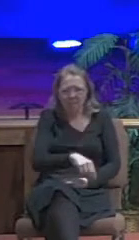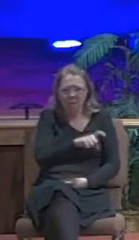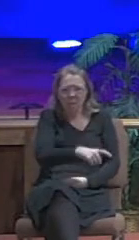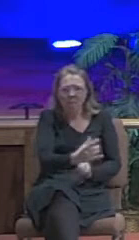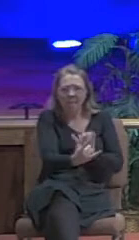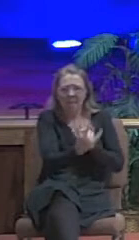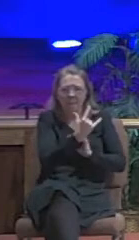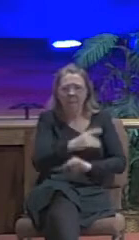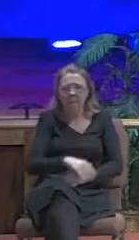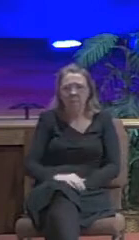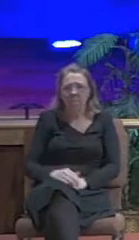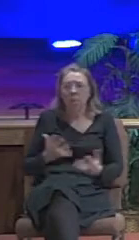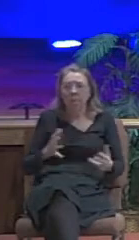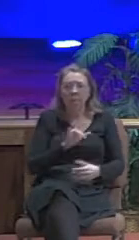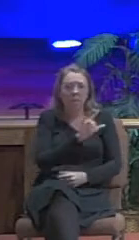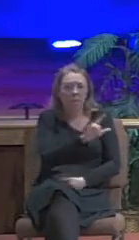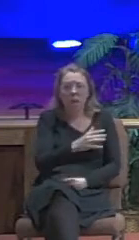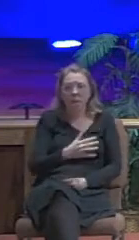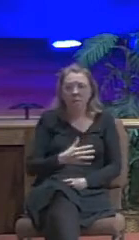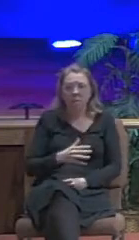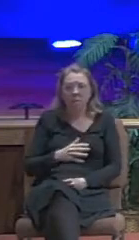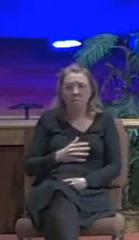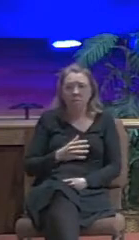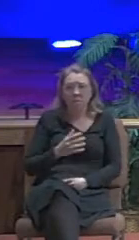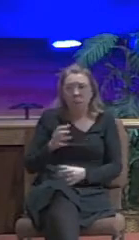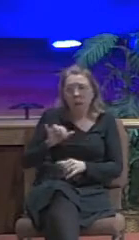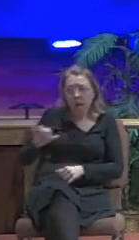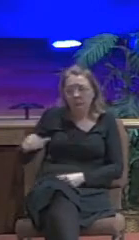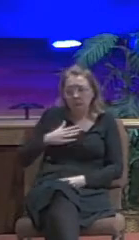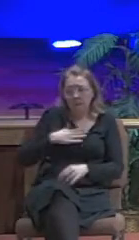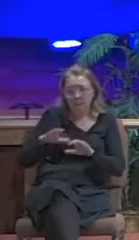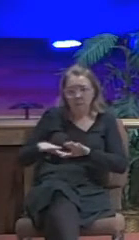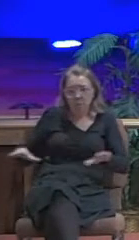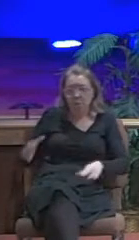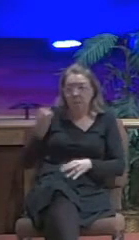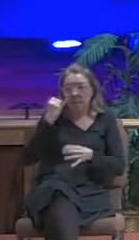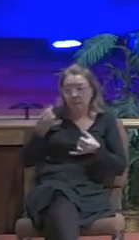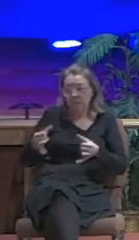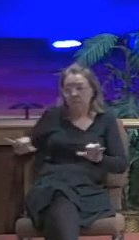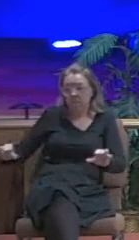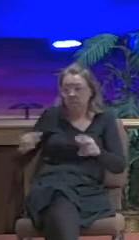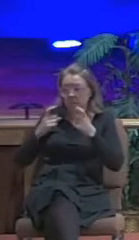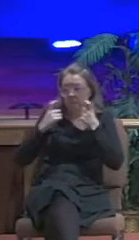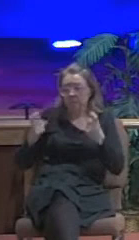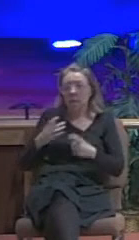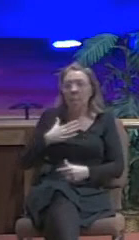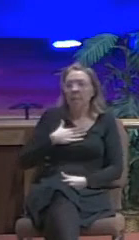I love my children even when they're sinning. But it's still my job as a parent to correct them.